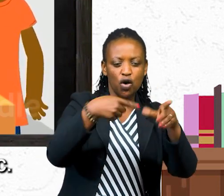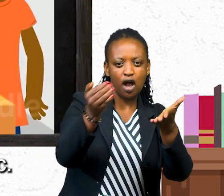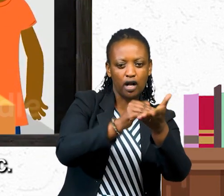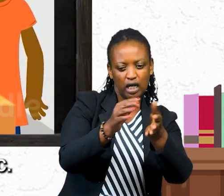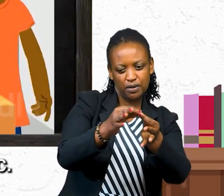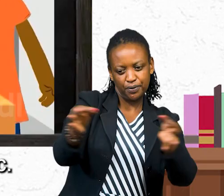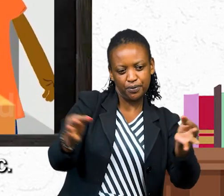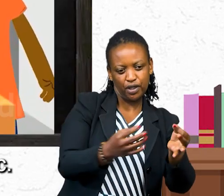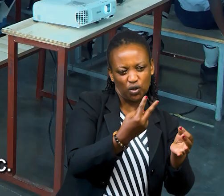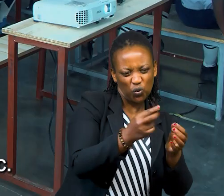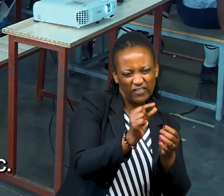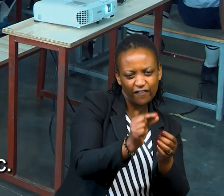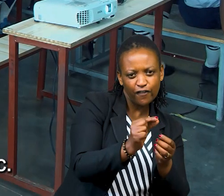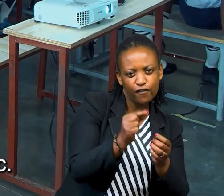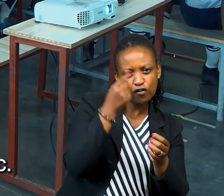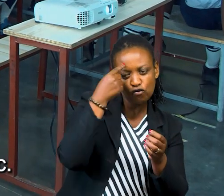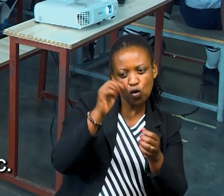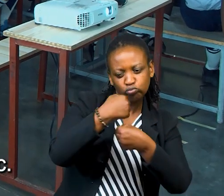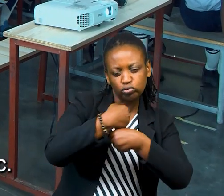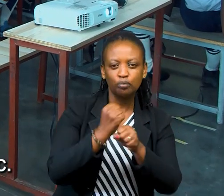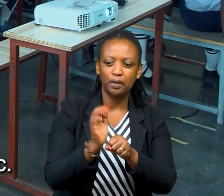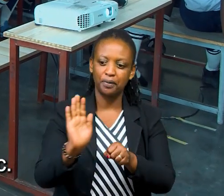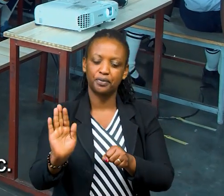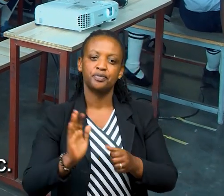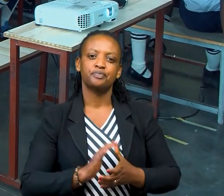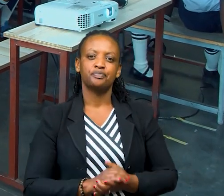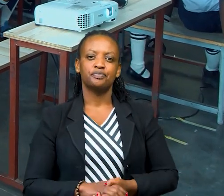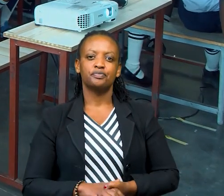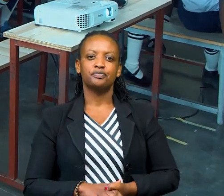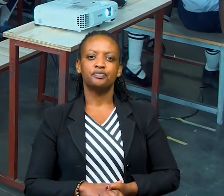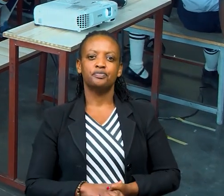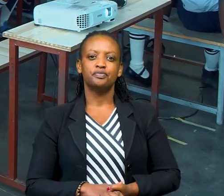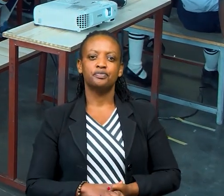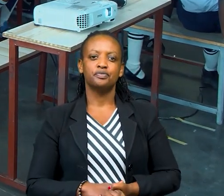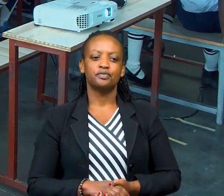Let's use the ruler again to measure 2 inches and cut the fabric.